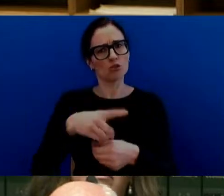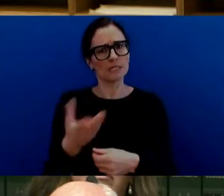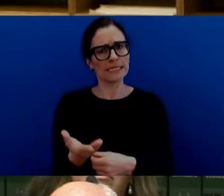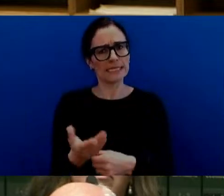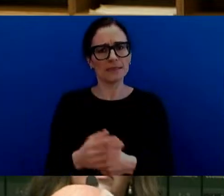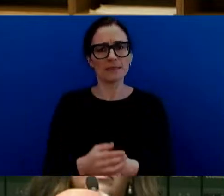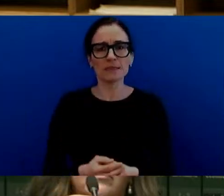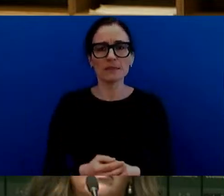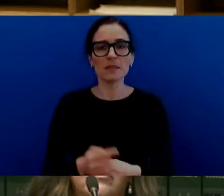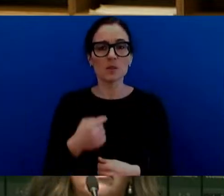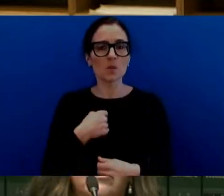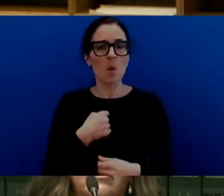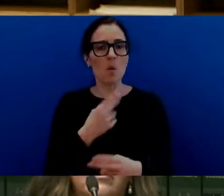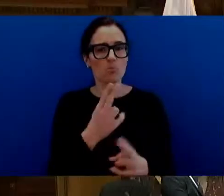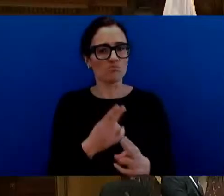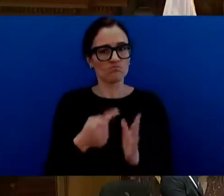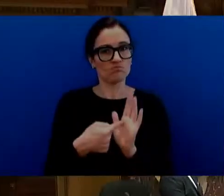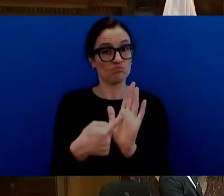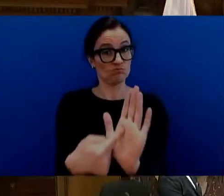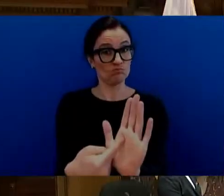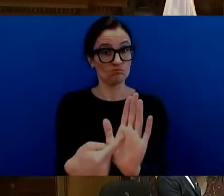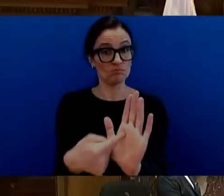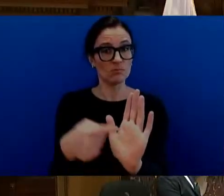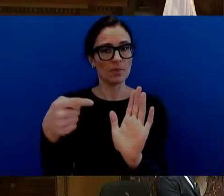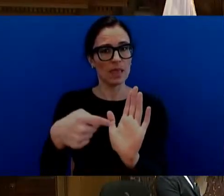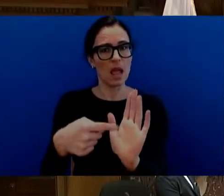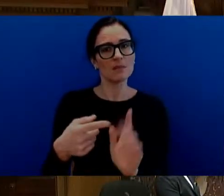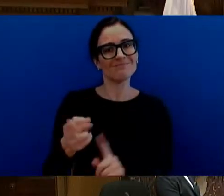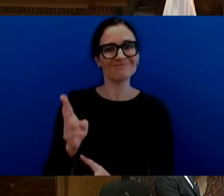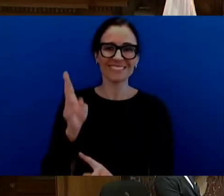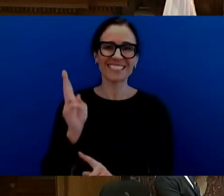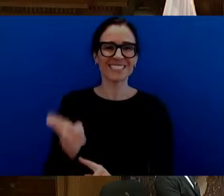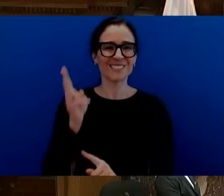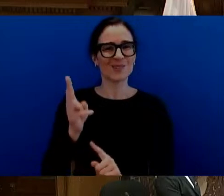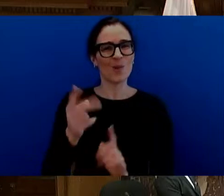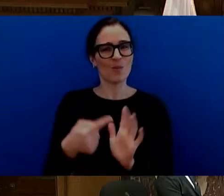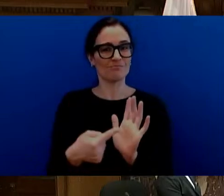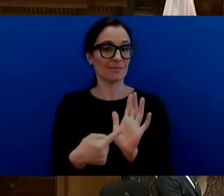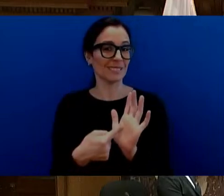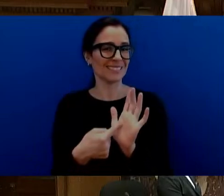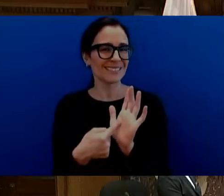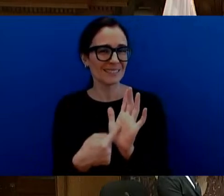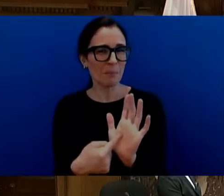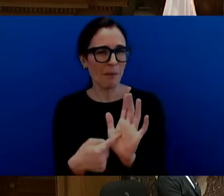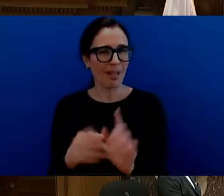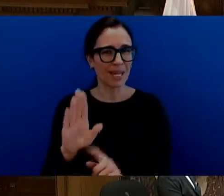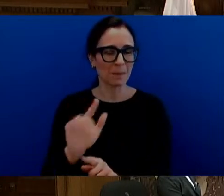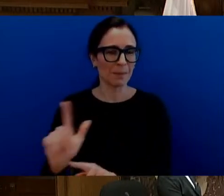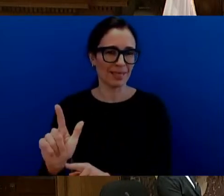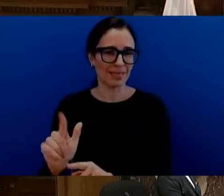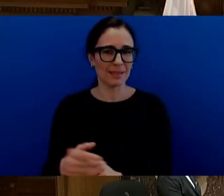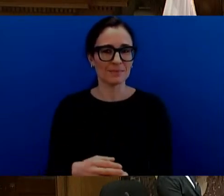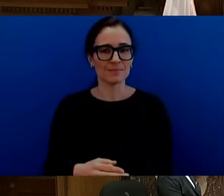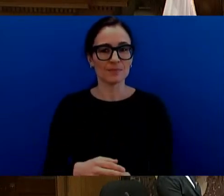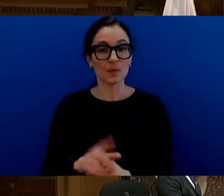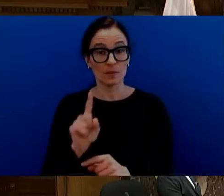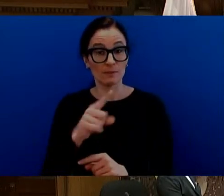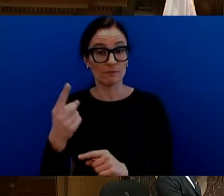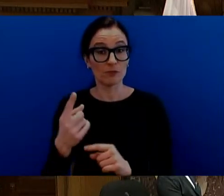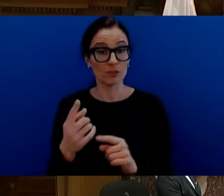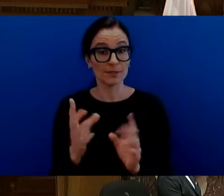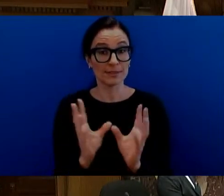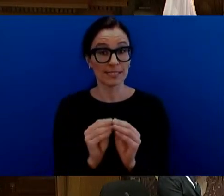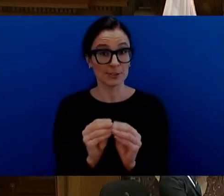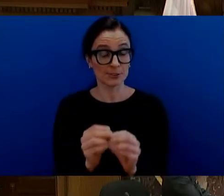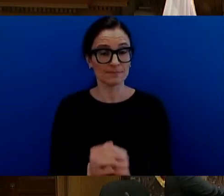session. The question is the introduction of and first reading of Bill Number 1, entitled An Act to Ensure the